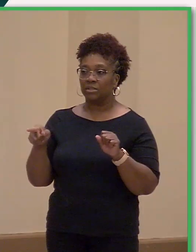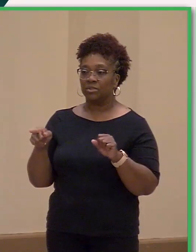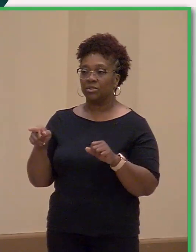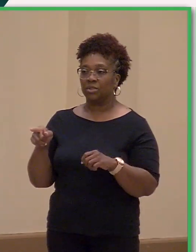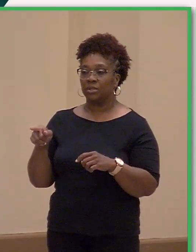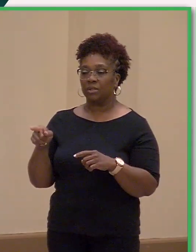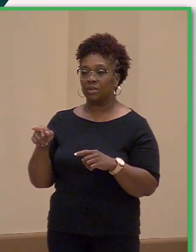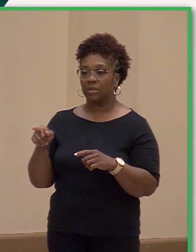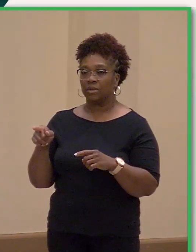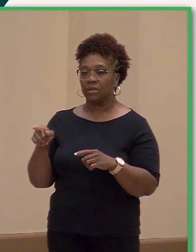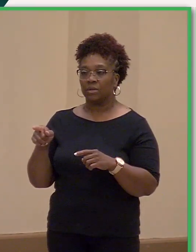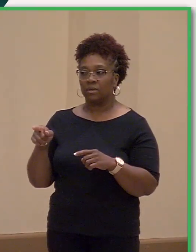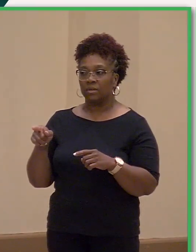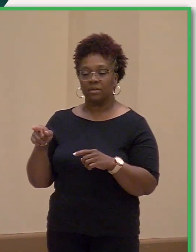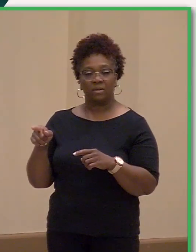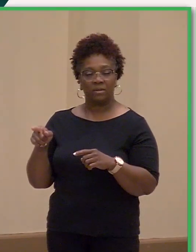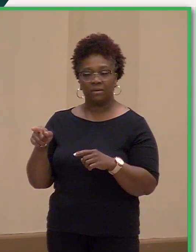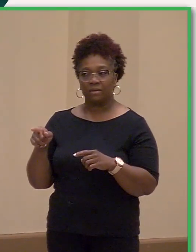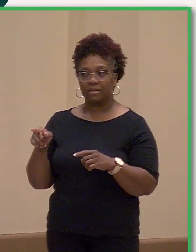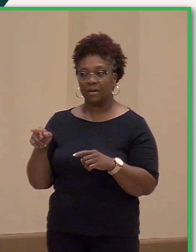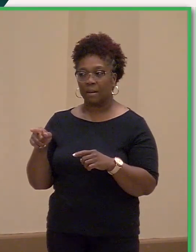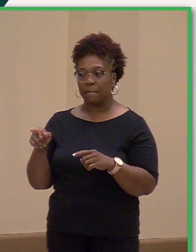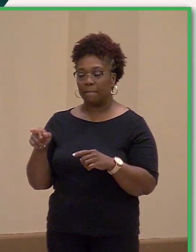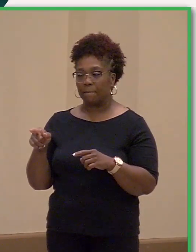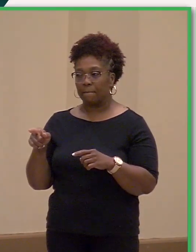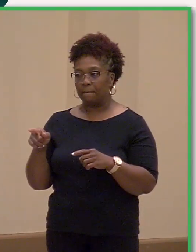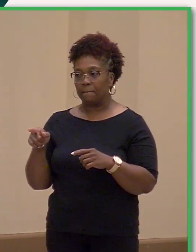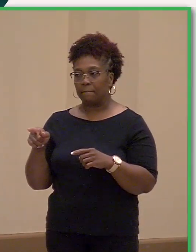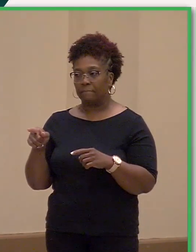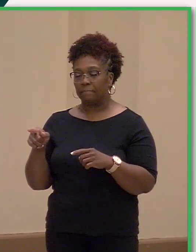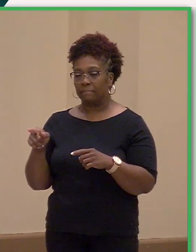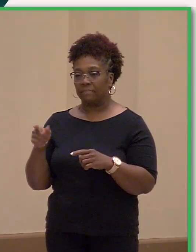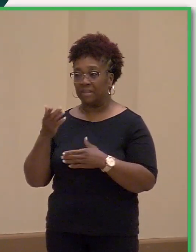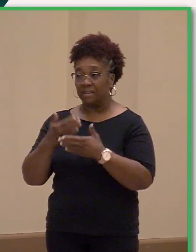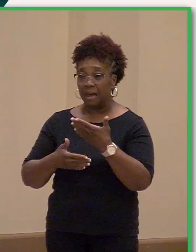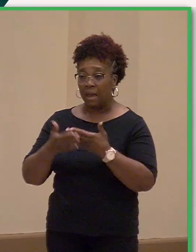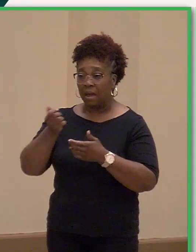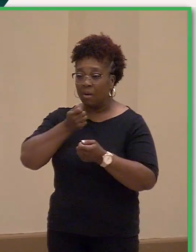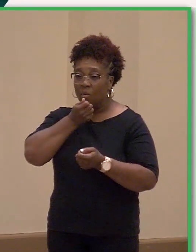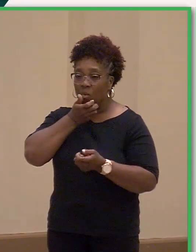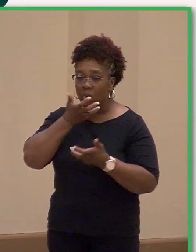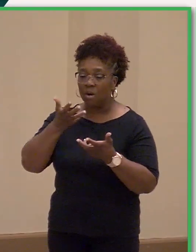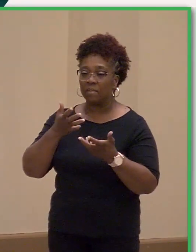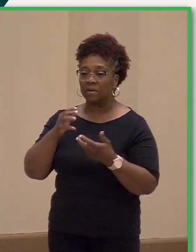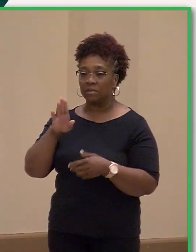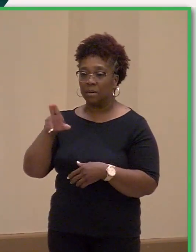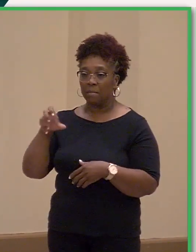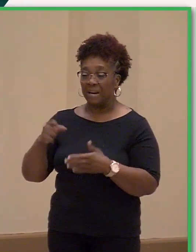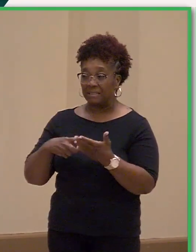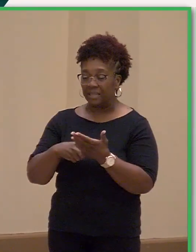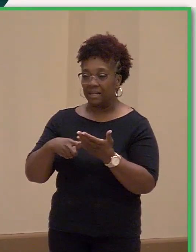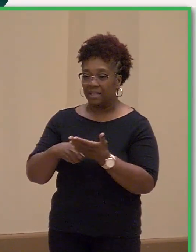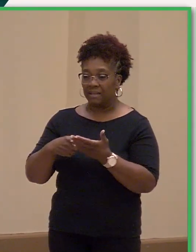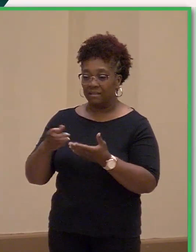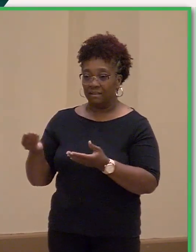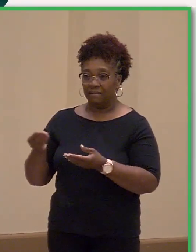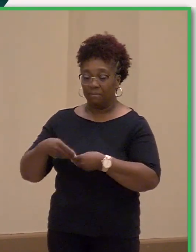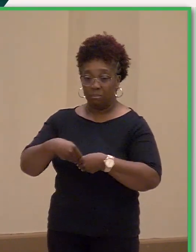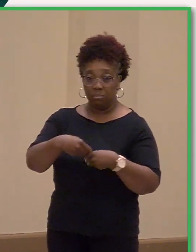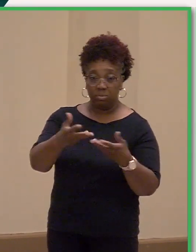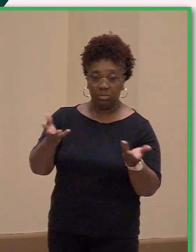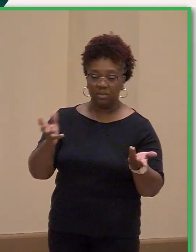She bought hand warmers for the outreach that I do, the hand warmers and the bus tickets. She didn't have to do that, but she's